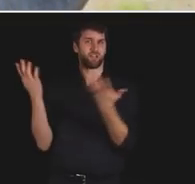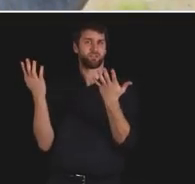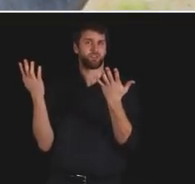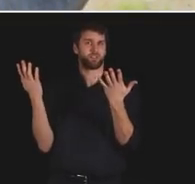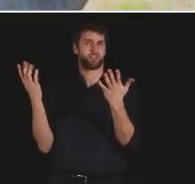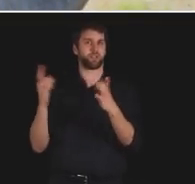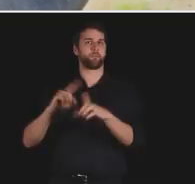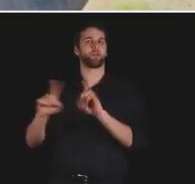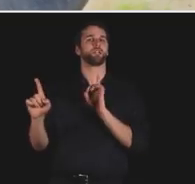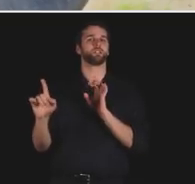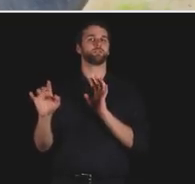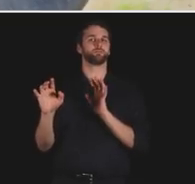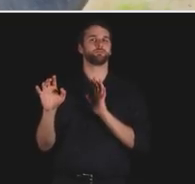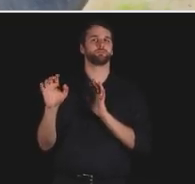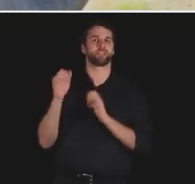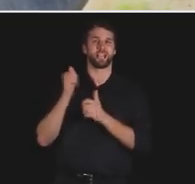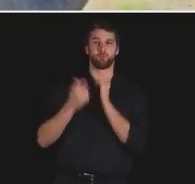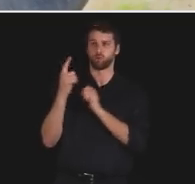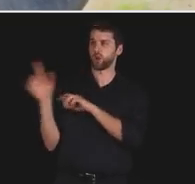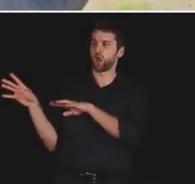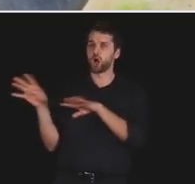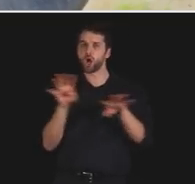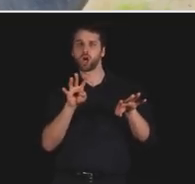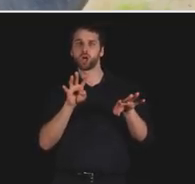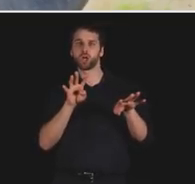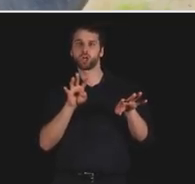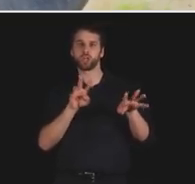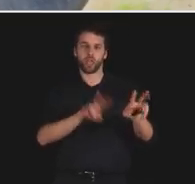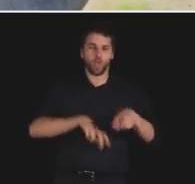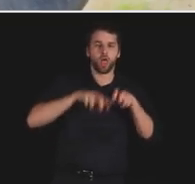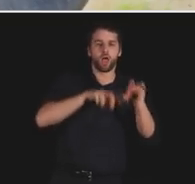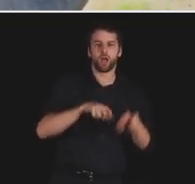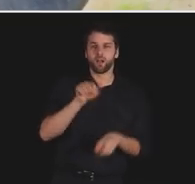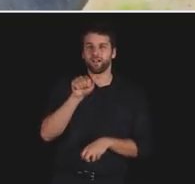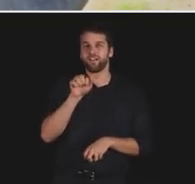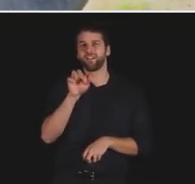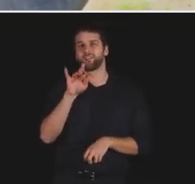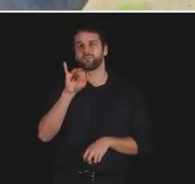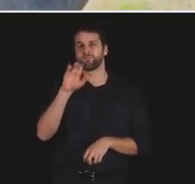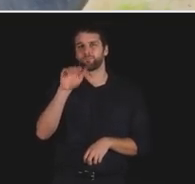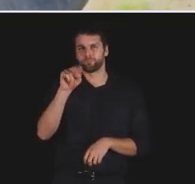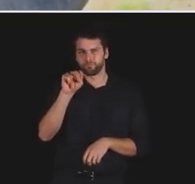us, I was more focused on the yellow-billed oxpecker clinging to its back.